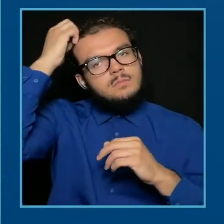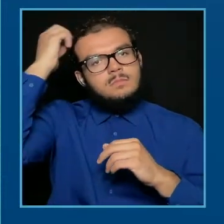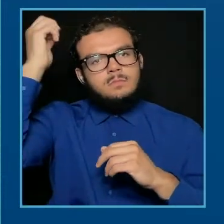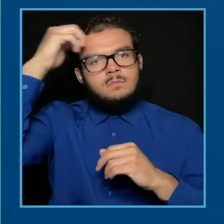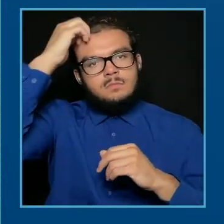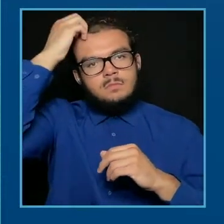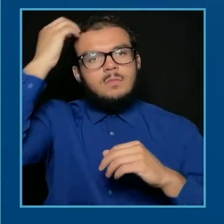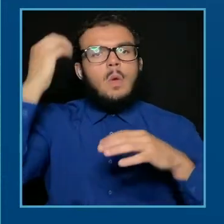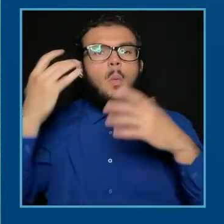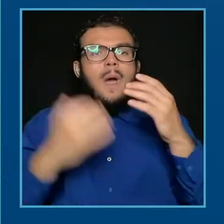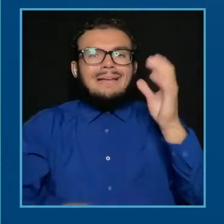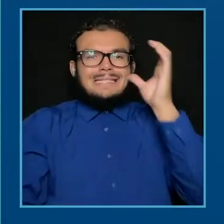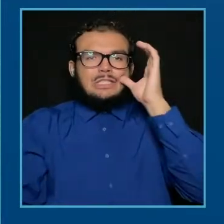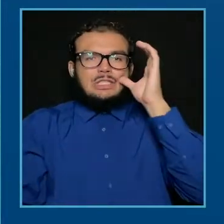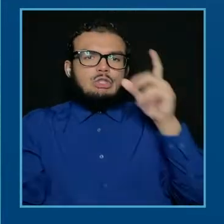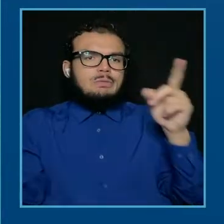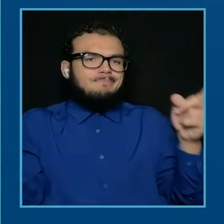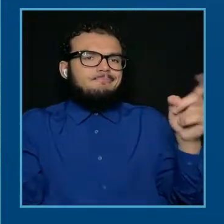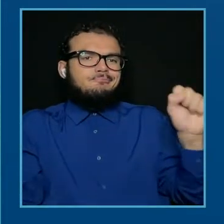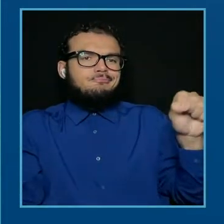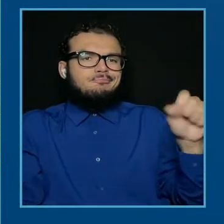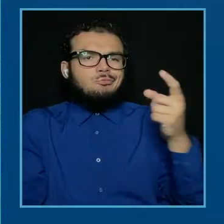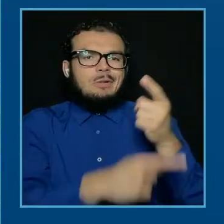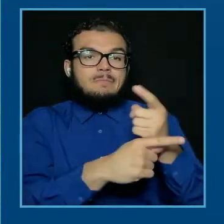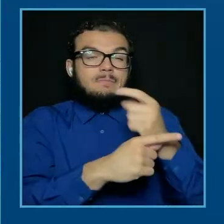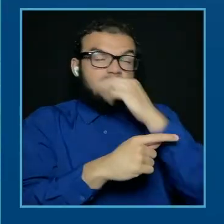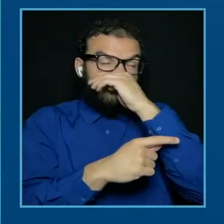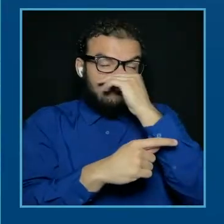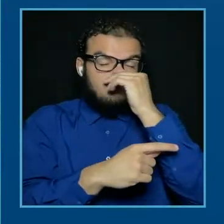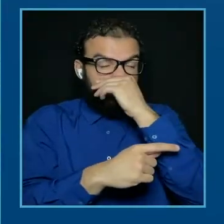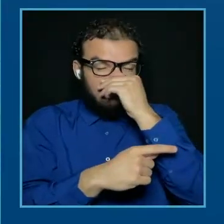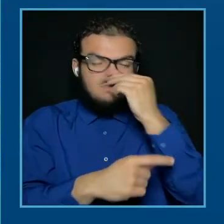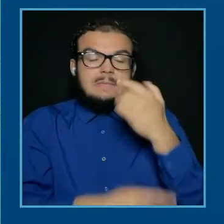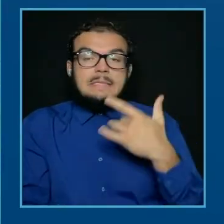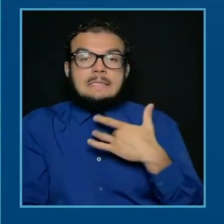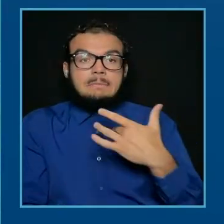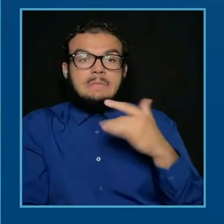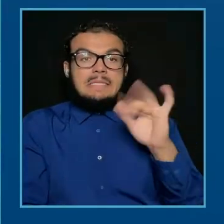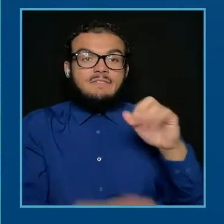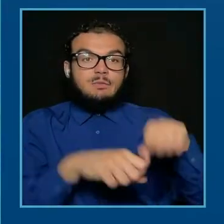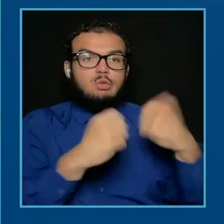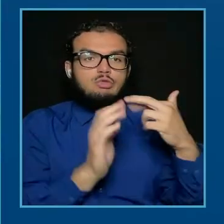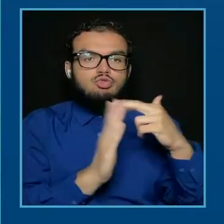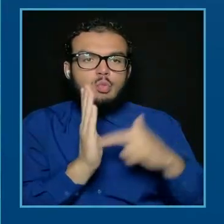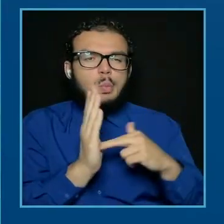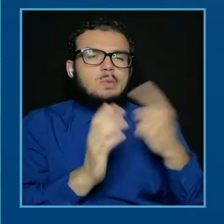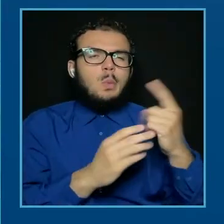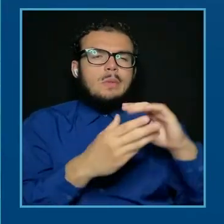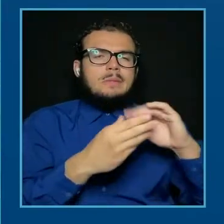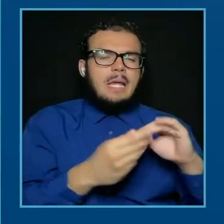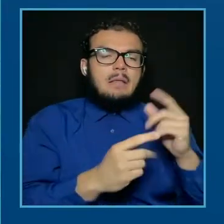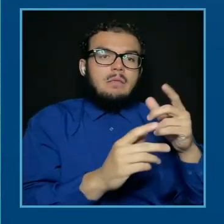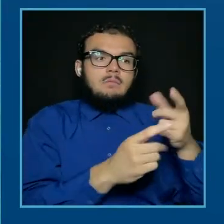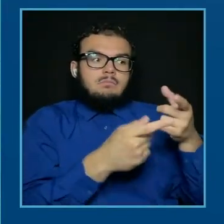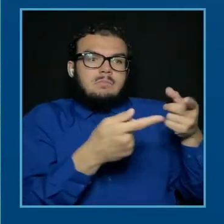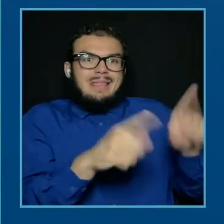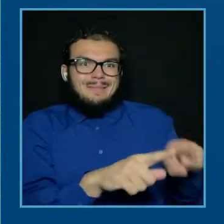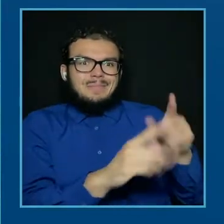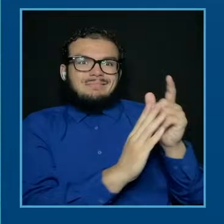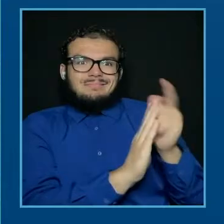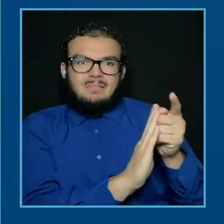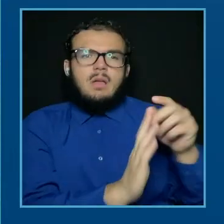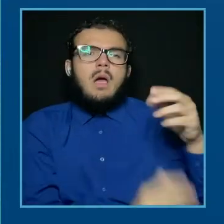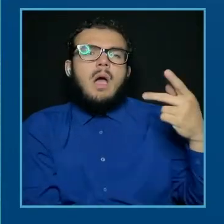you're hearing here is correct. Most of the time, if you breach the rules, someone says right at the moment it happens, oh, point of order, and then